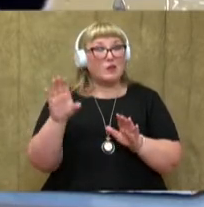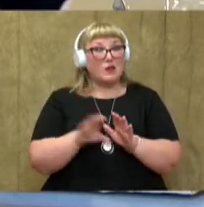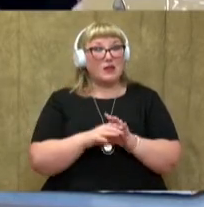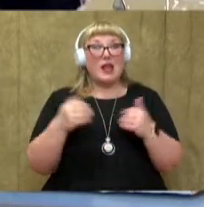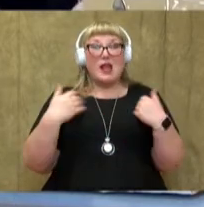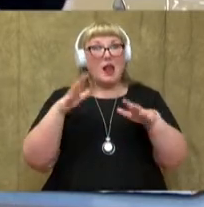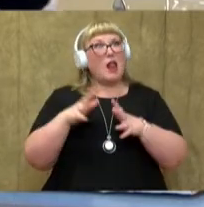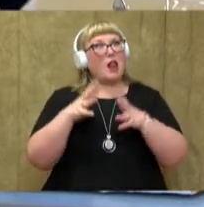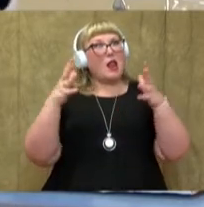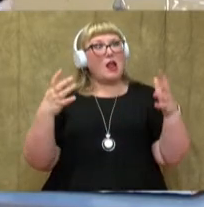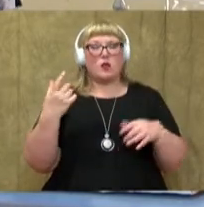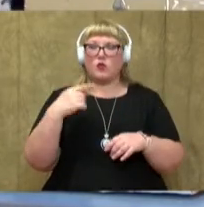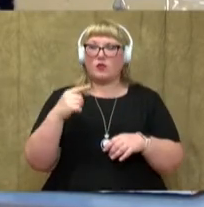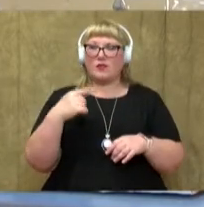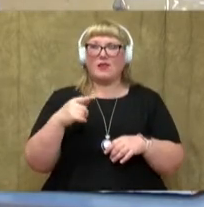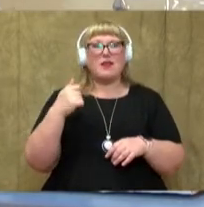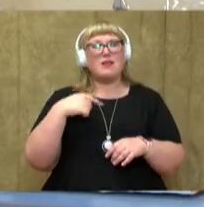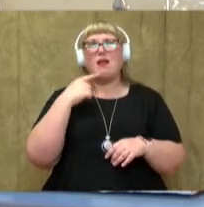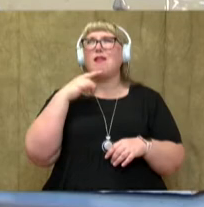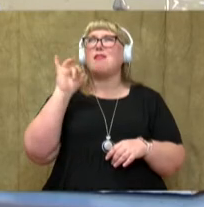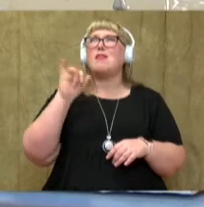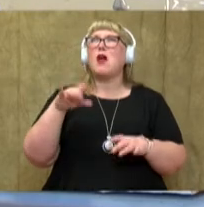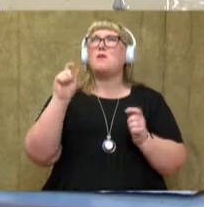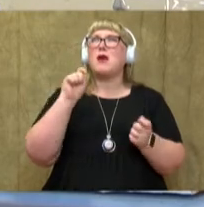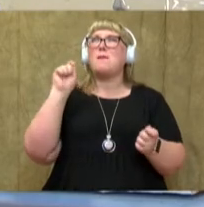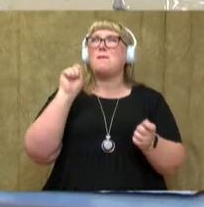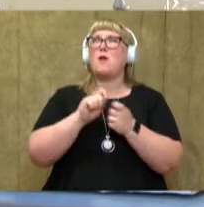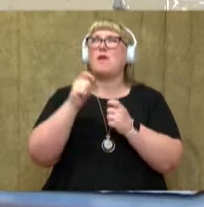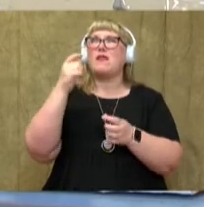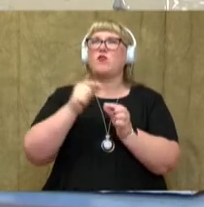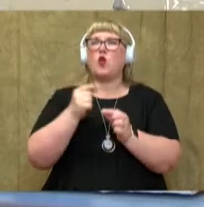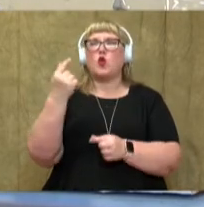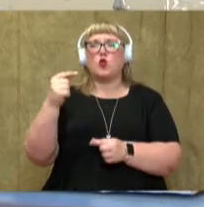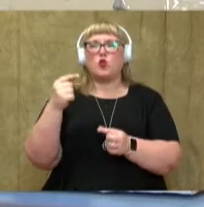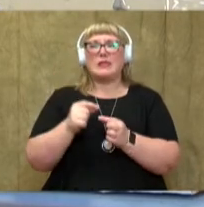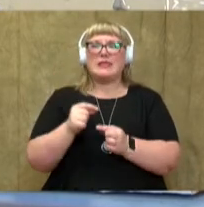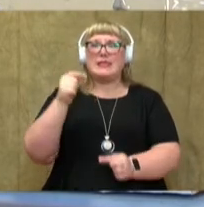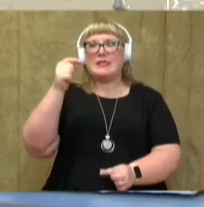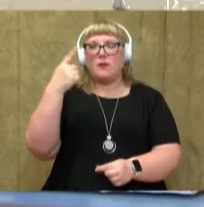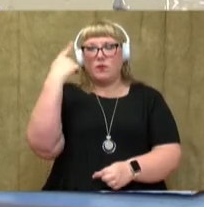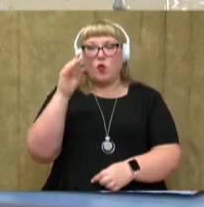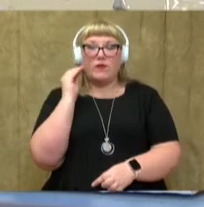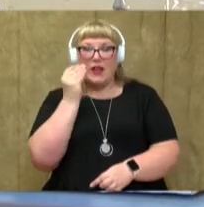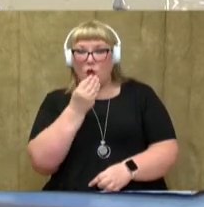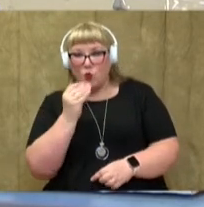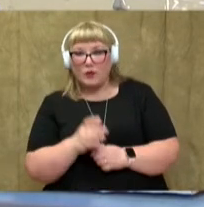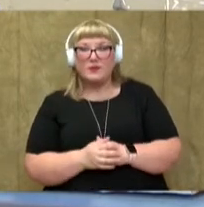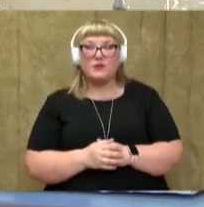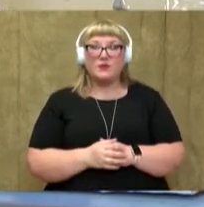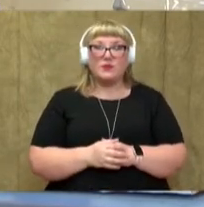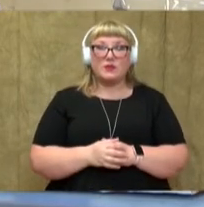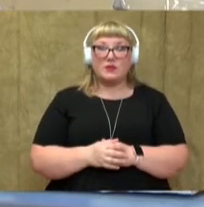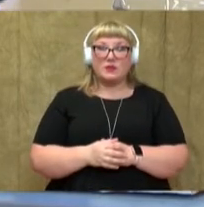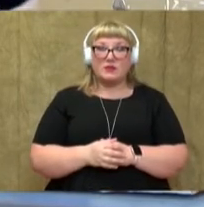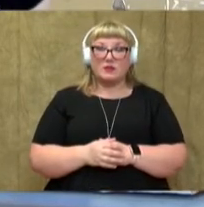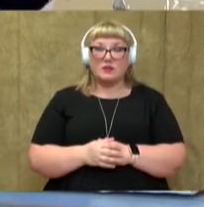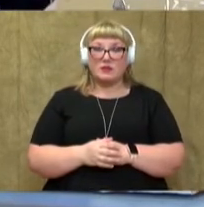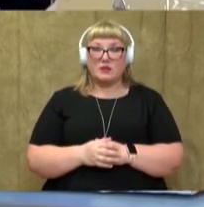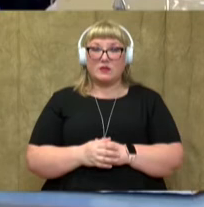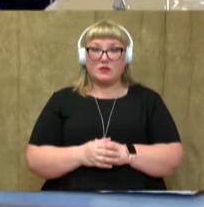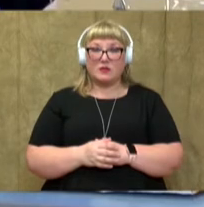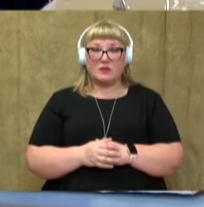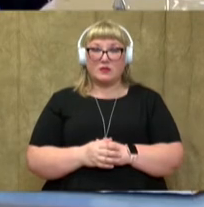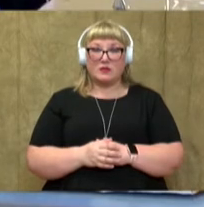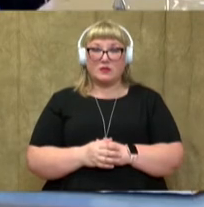of green, and I said that would be perfect for my green stems. So I'm gonna just put a bunch of glue right here. I'm not even worrying too